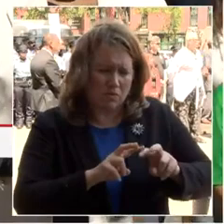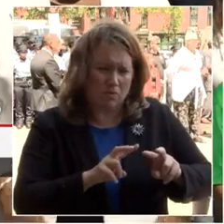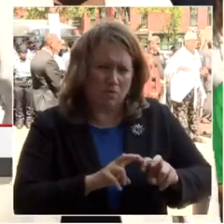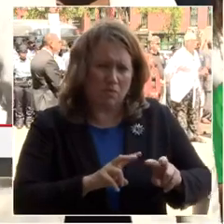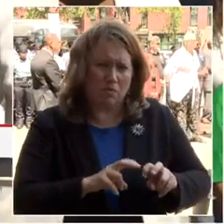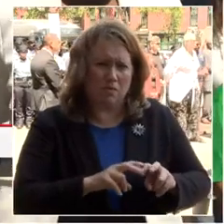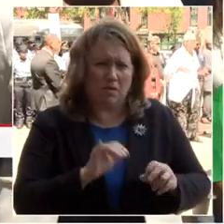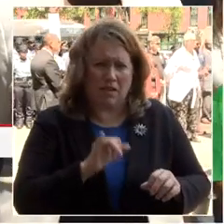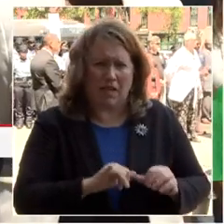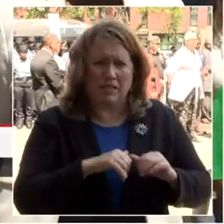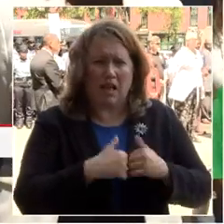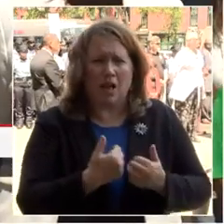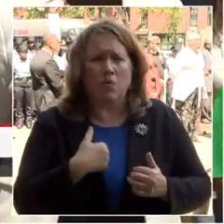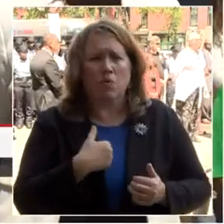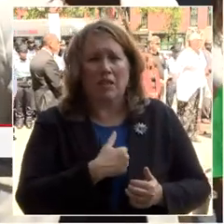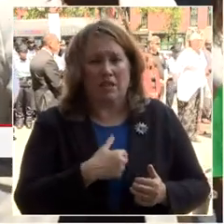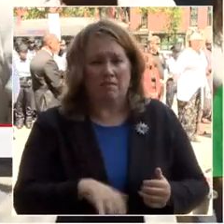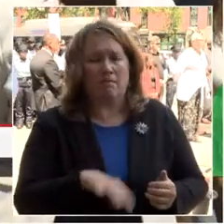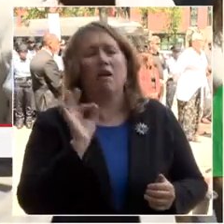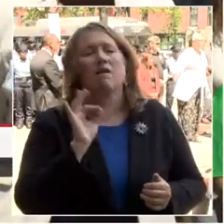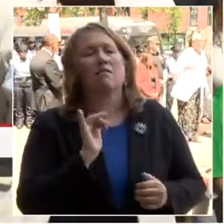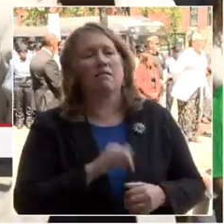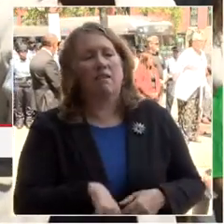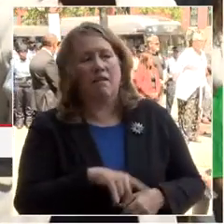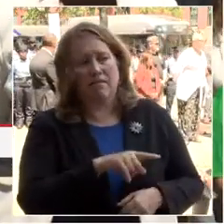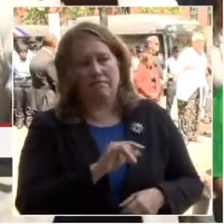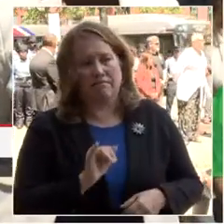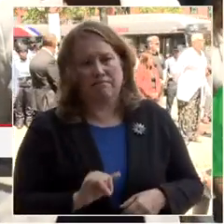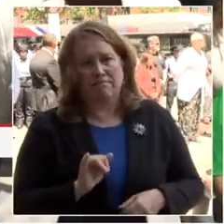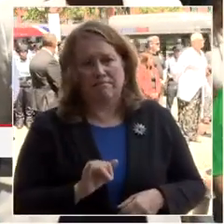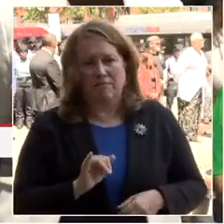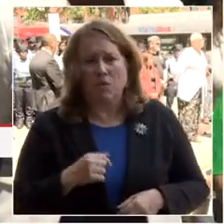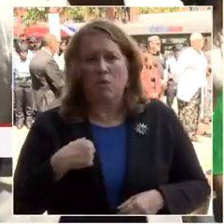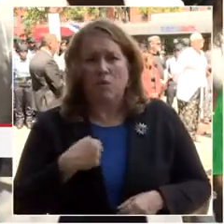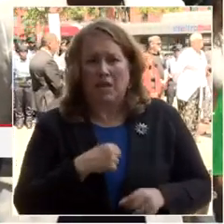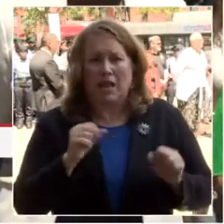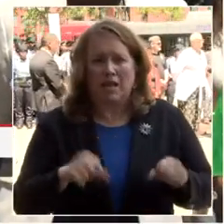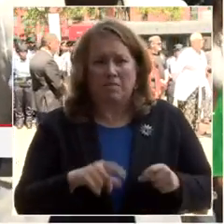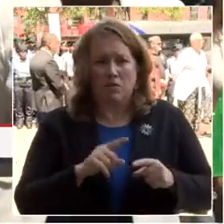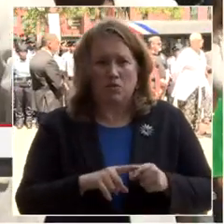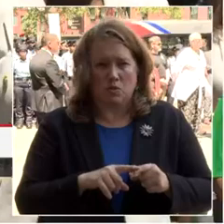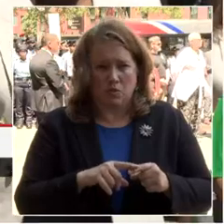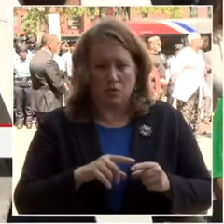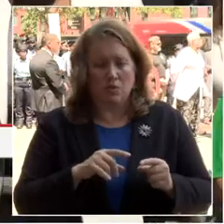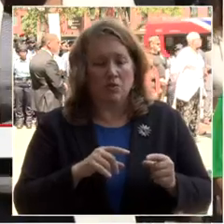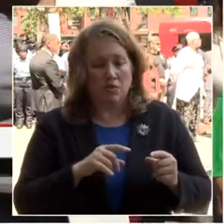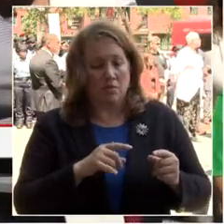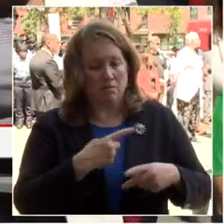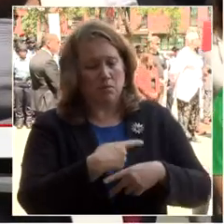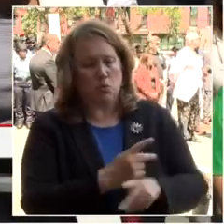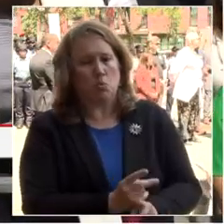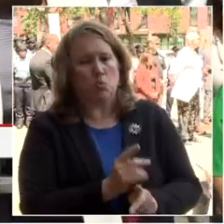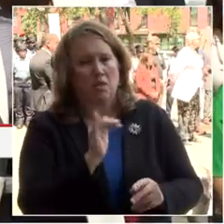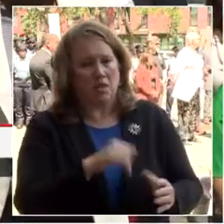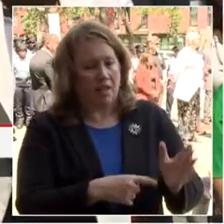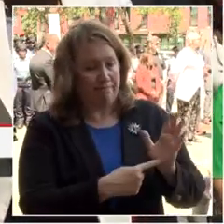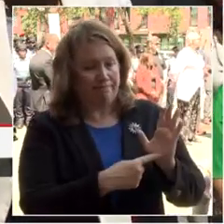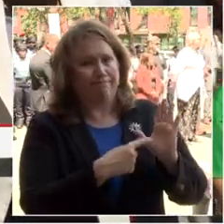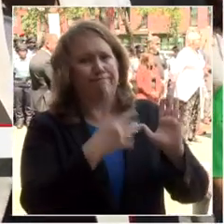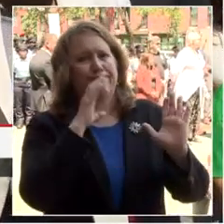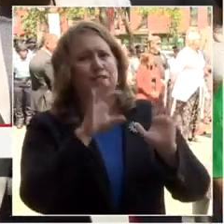to this point where we are able to produce this image for the public. The family, obviously the family is going